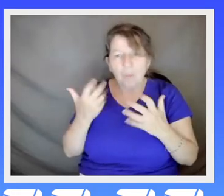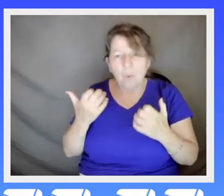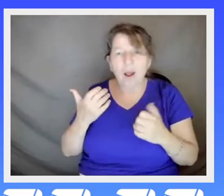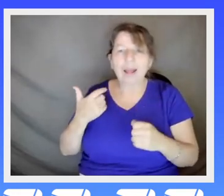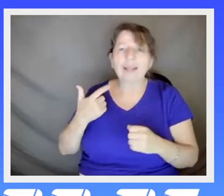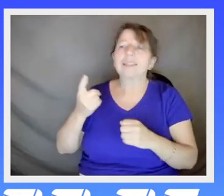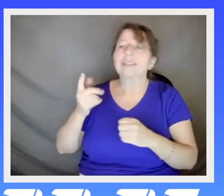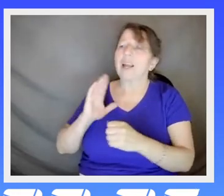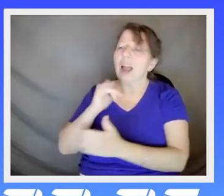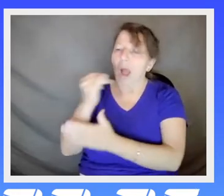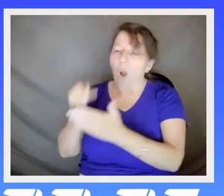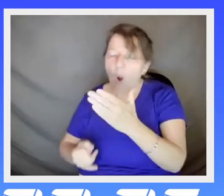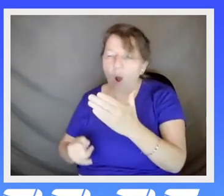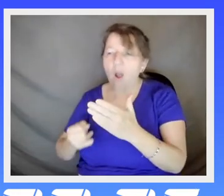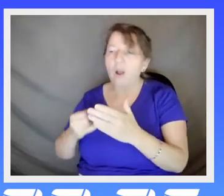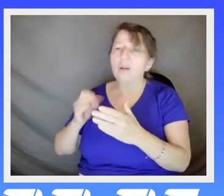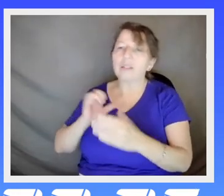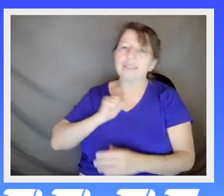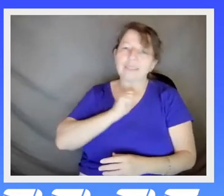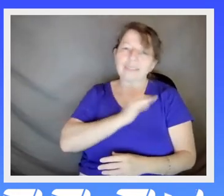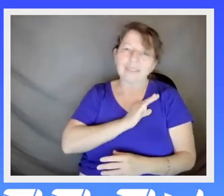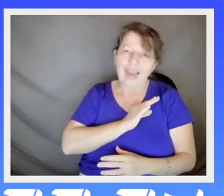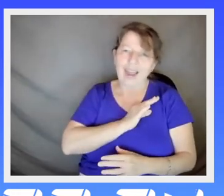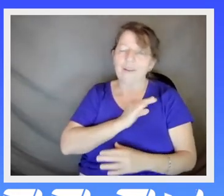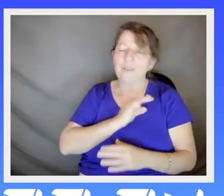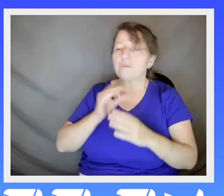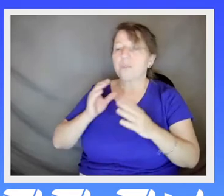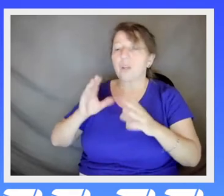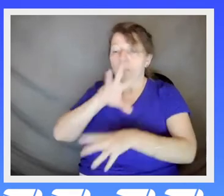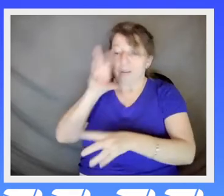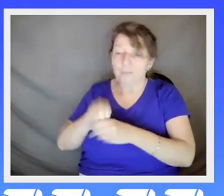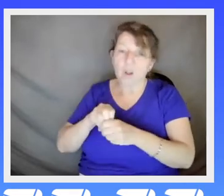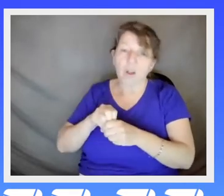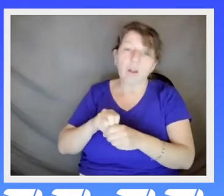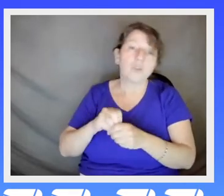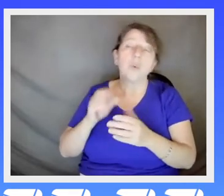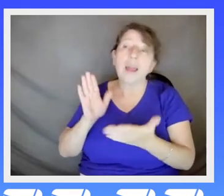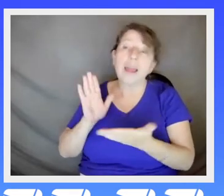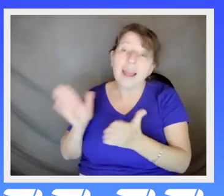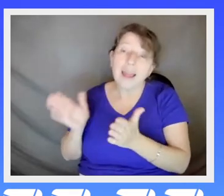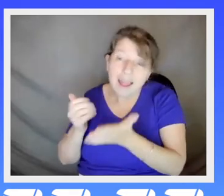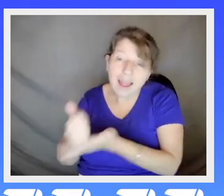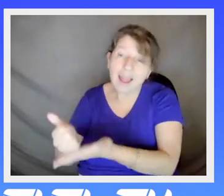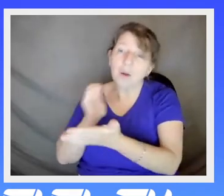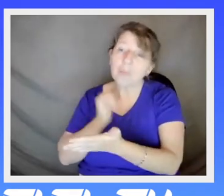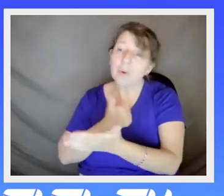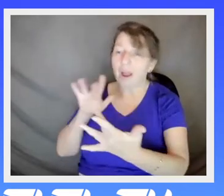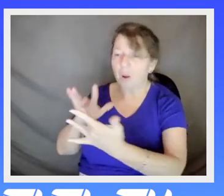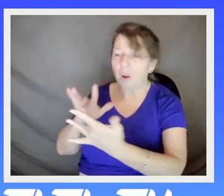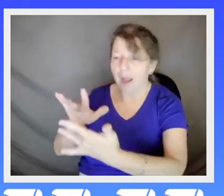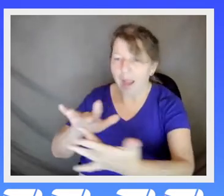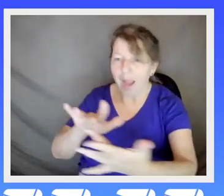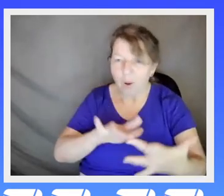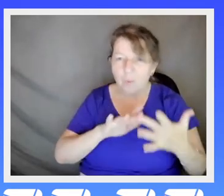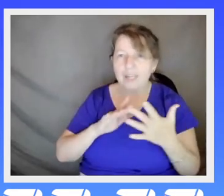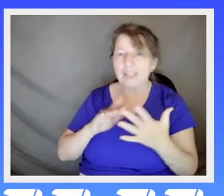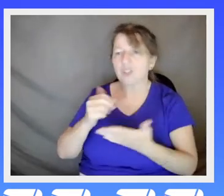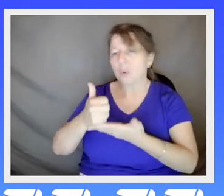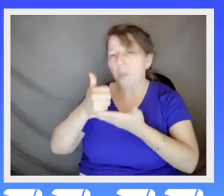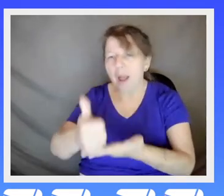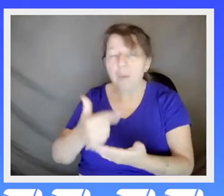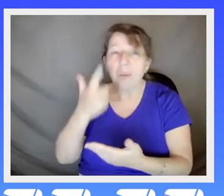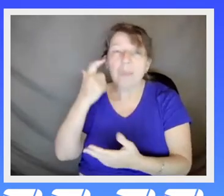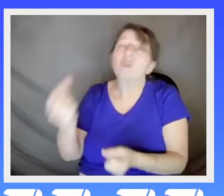planning conversations, for example, our outreach efforts, especially now when there's so much at stake and we need to move quickly on climate,